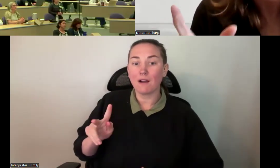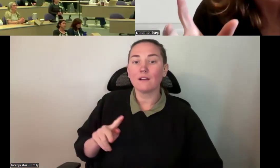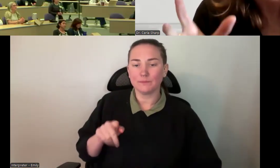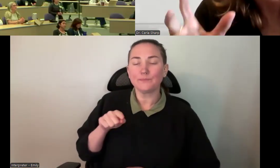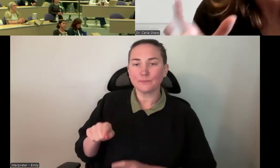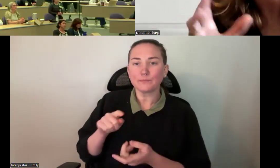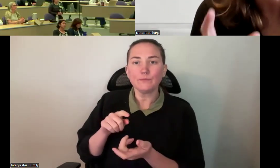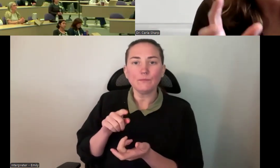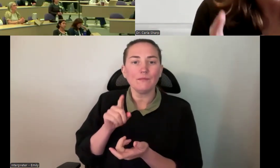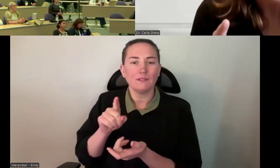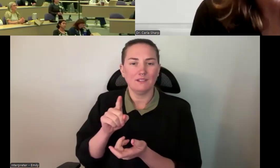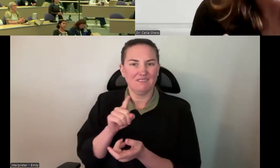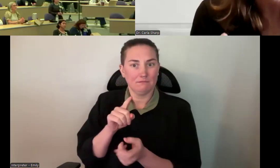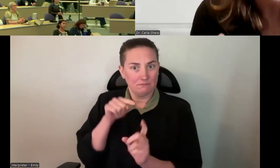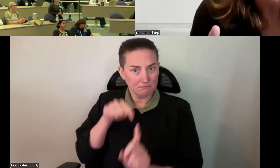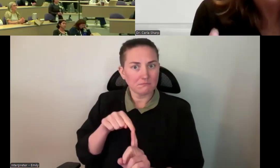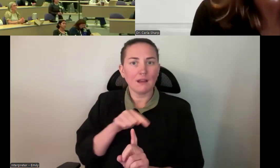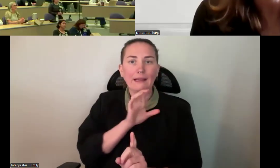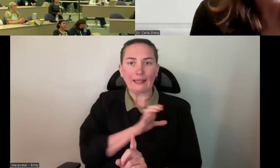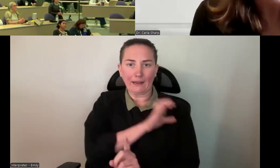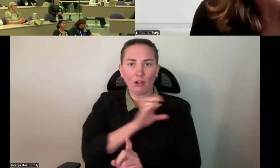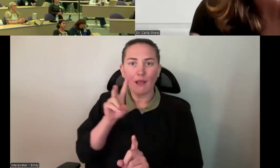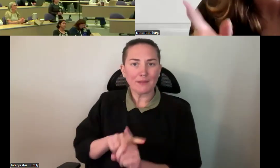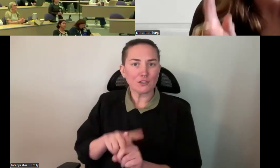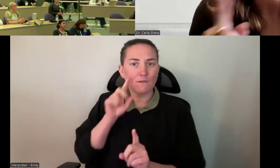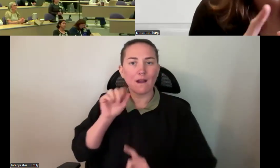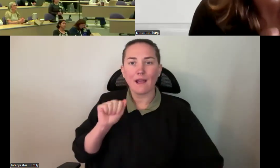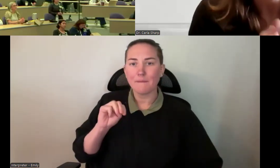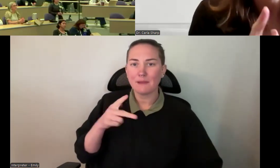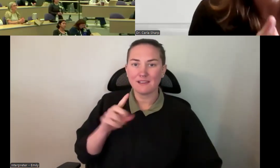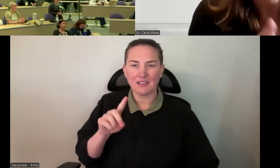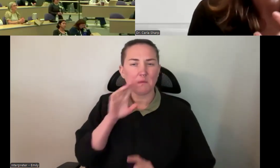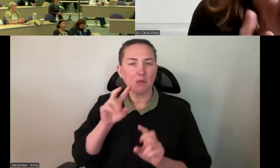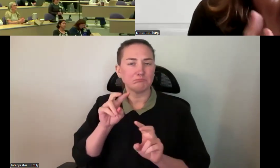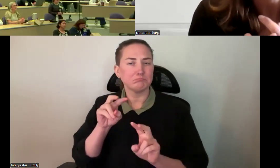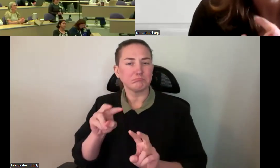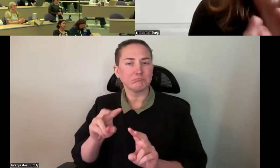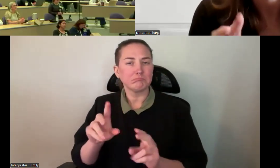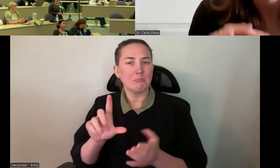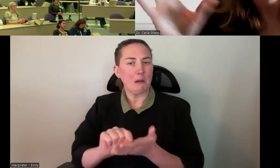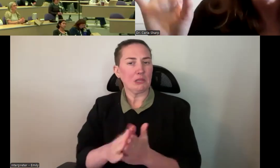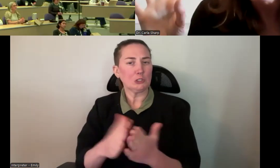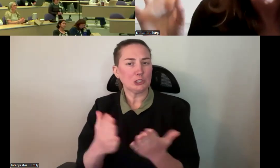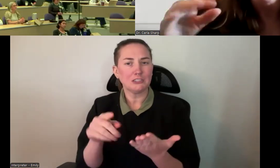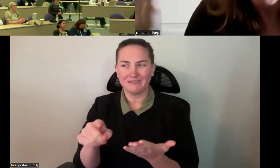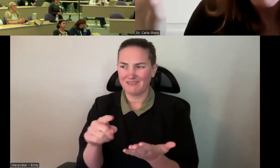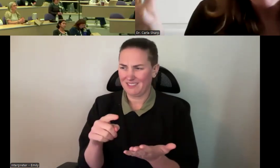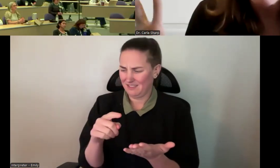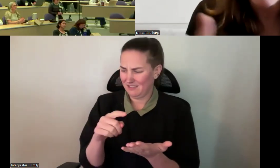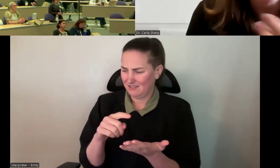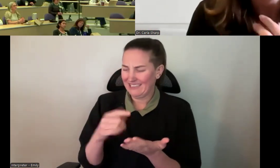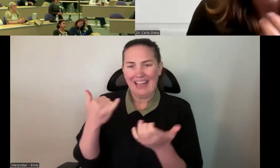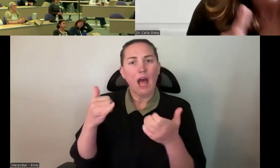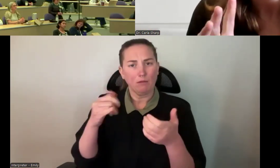clinical application of the AMPD. So watch out for that. It's published public